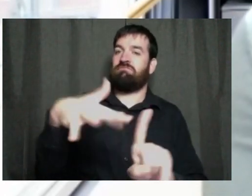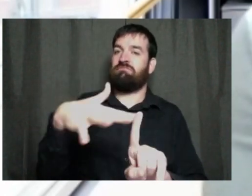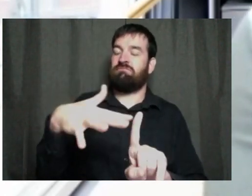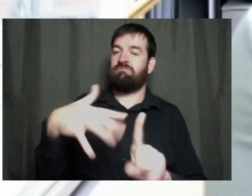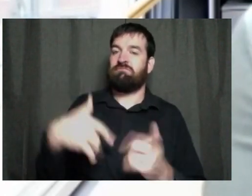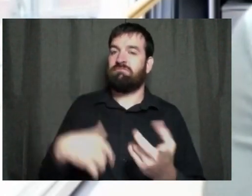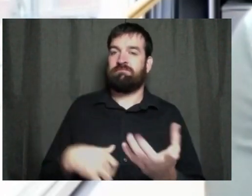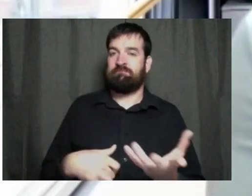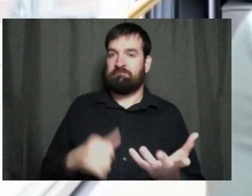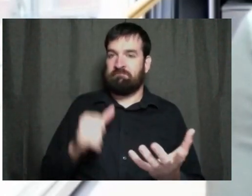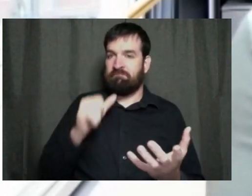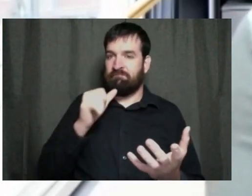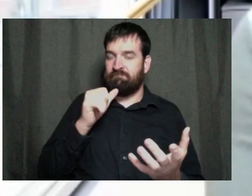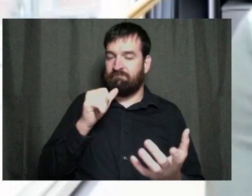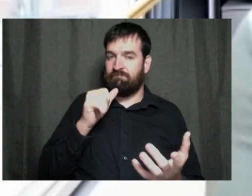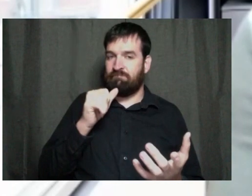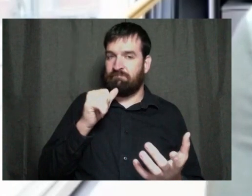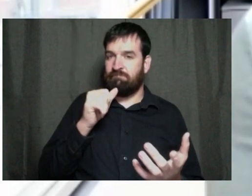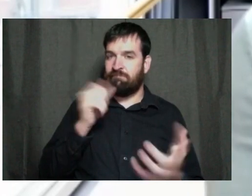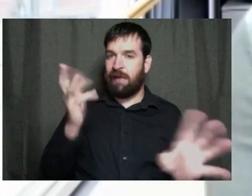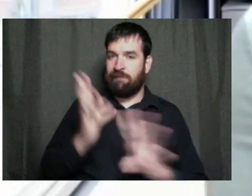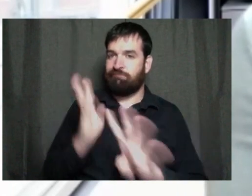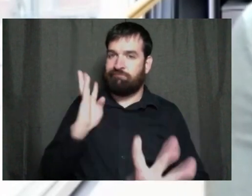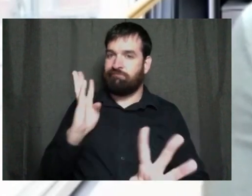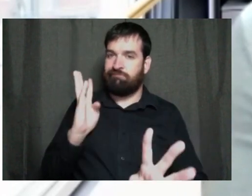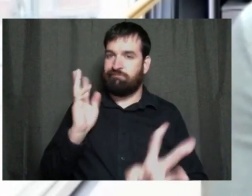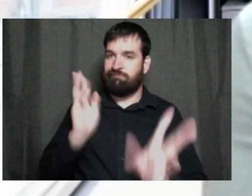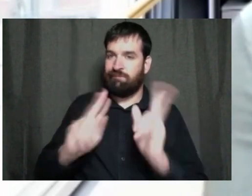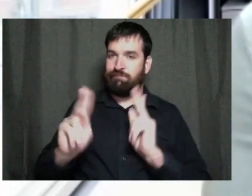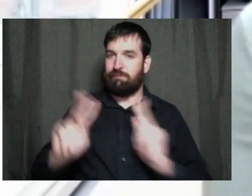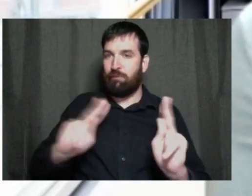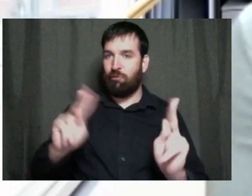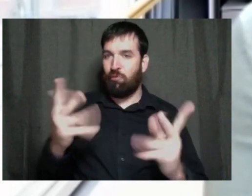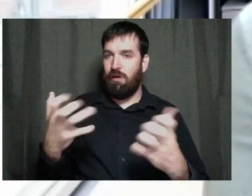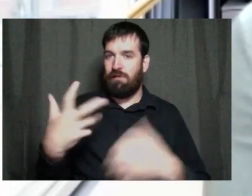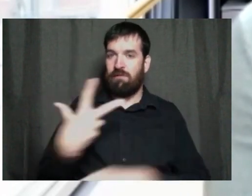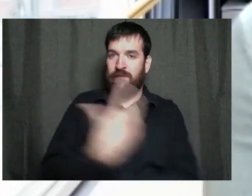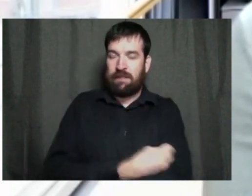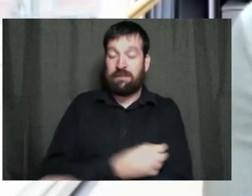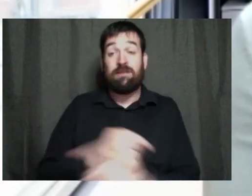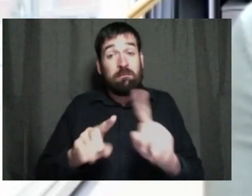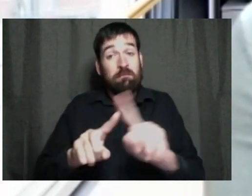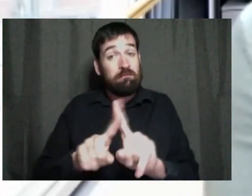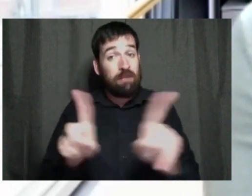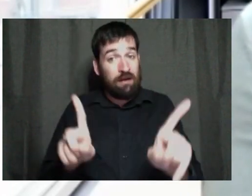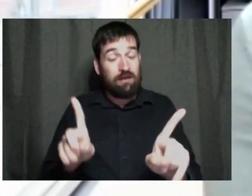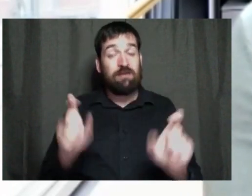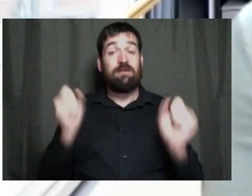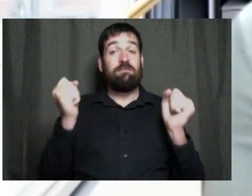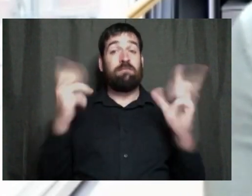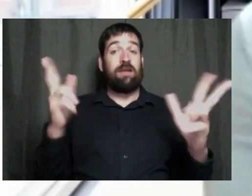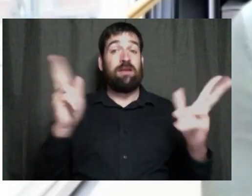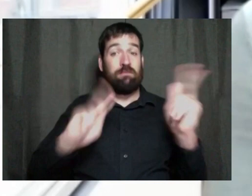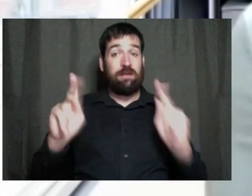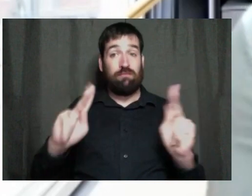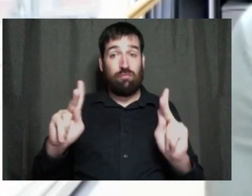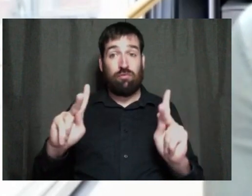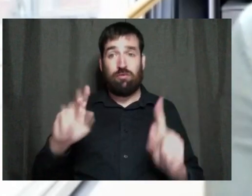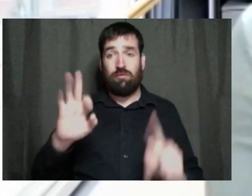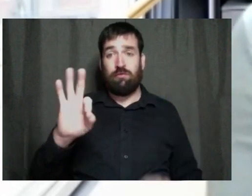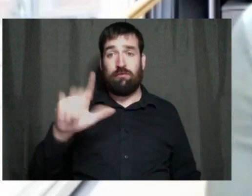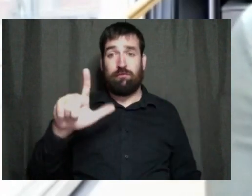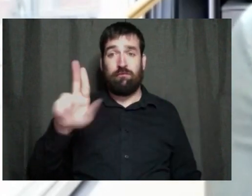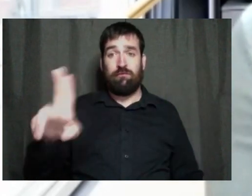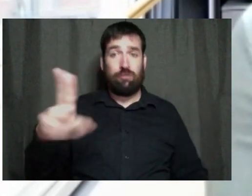not a line here to get the COVID-19 vaccine, although I am hearing there's a lot of folks getting their flu vaccine, which is also